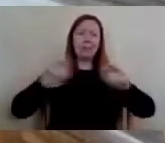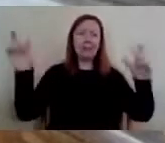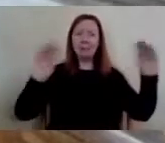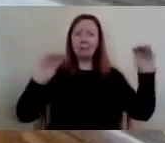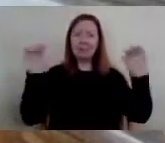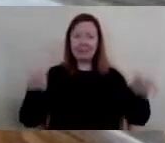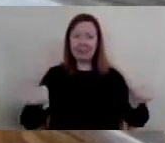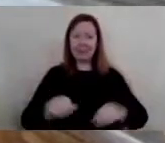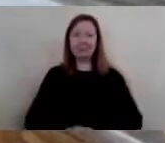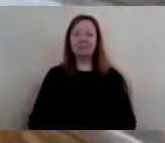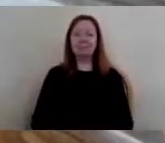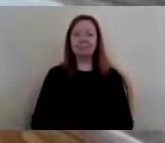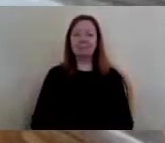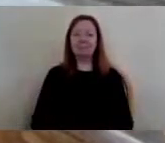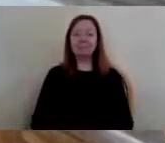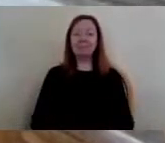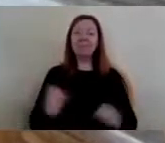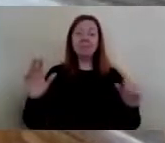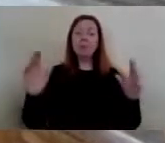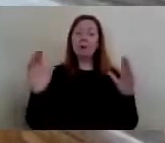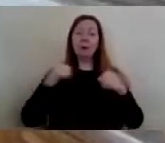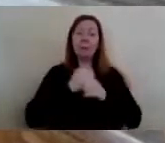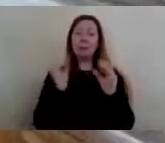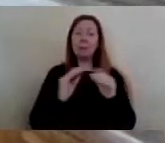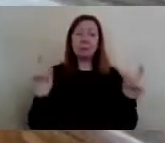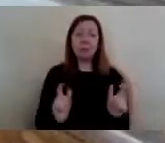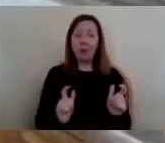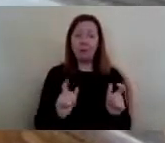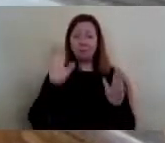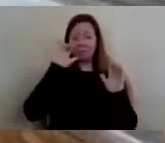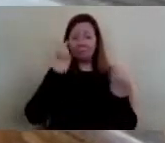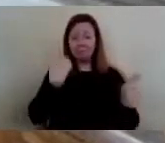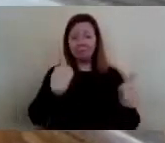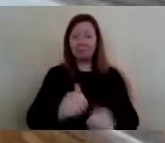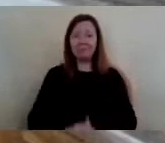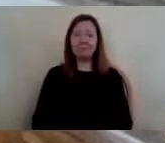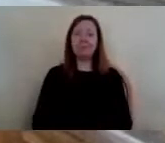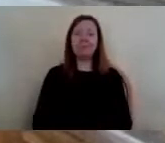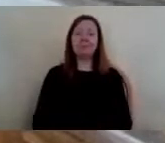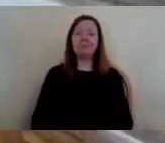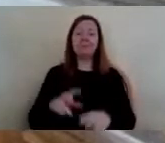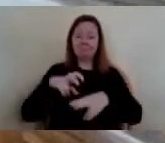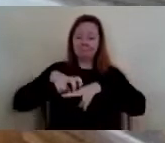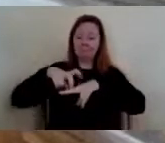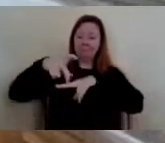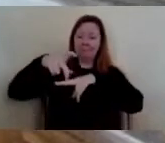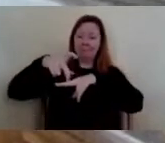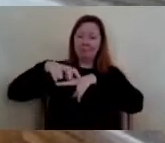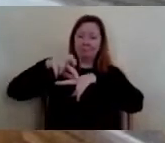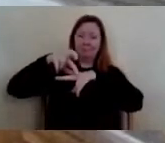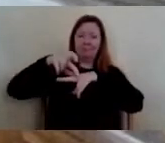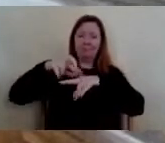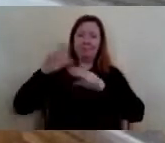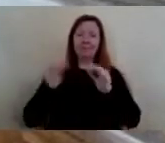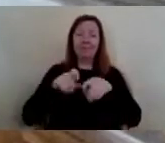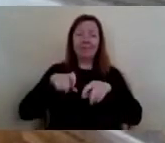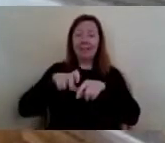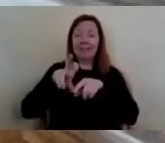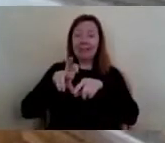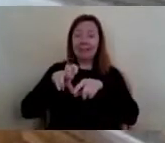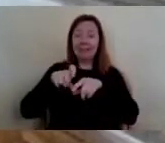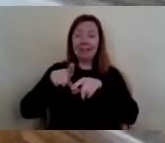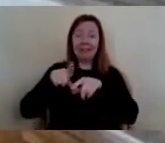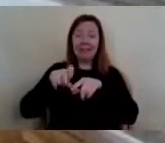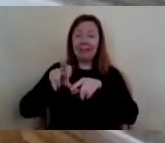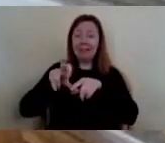Good. Or you can make it a little bit smaller. You can lift your legs a little bit higher. You can kick your feet out in front